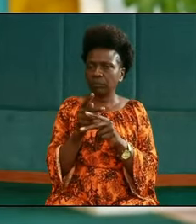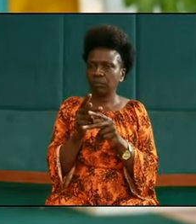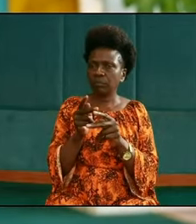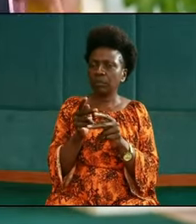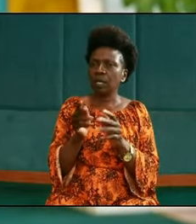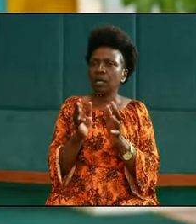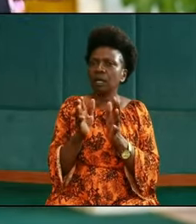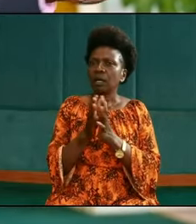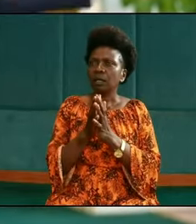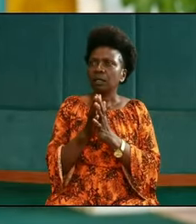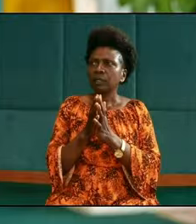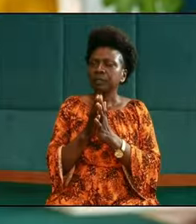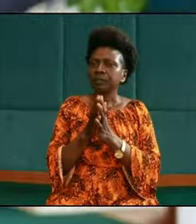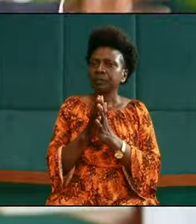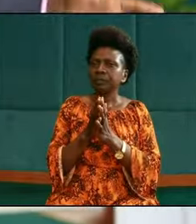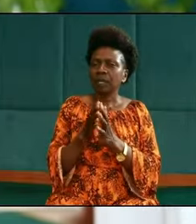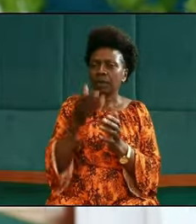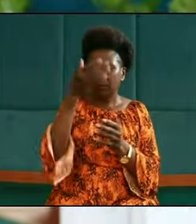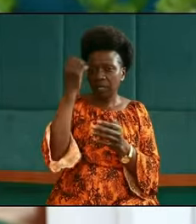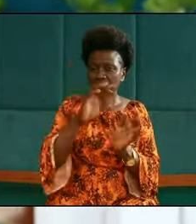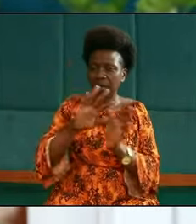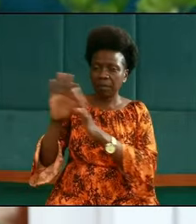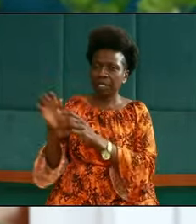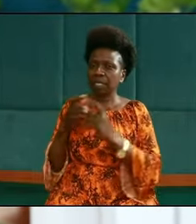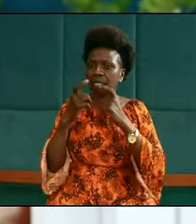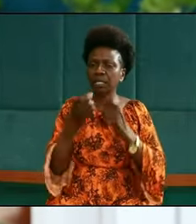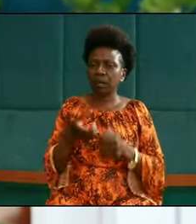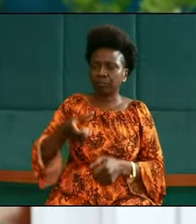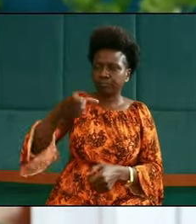memories by pouring all